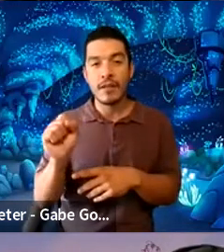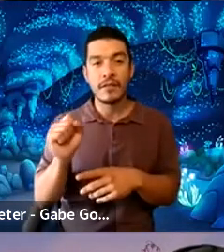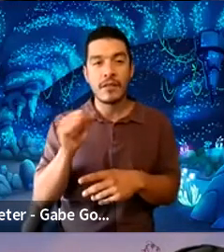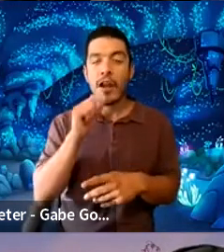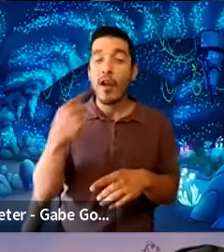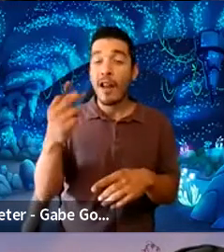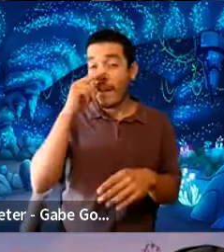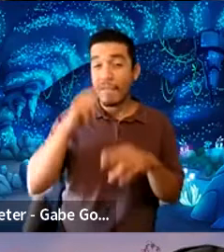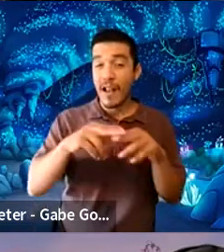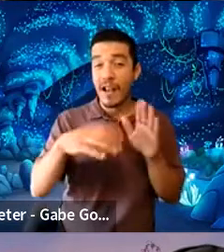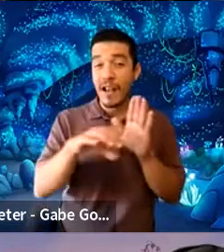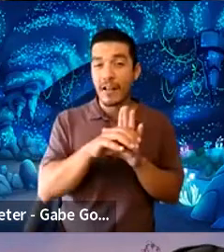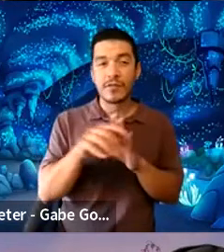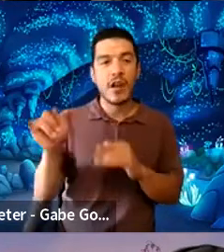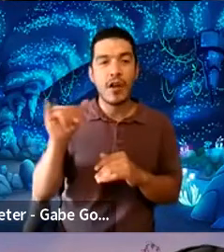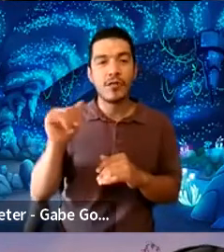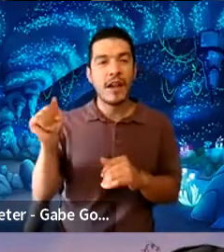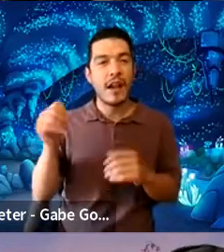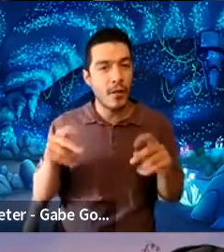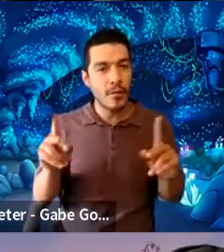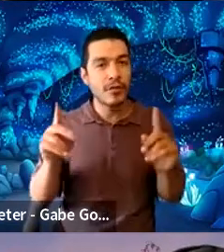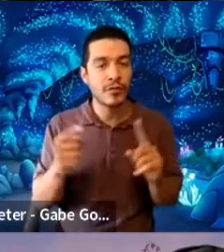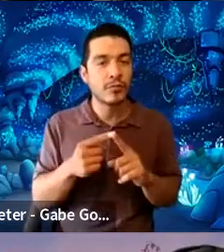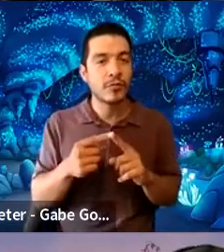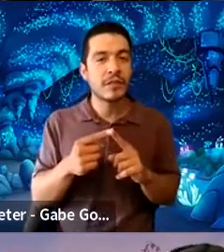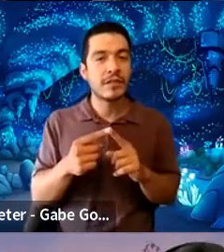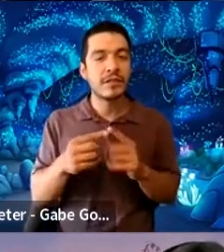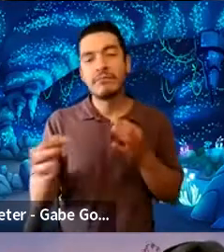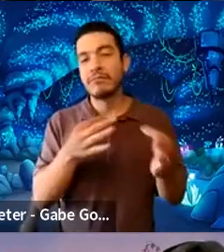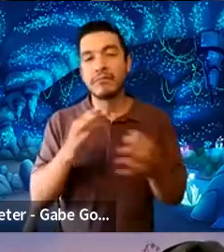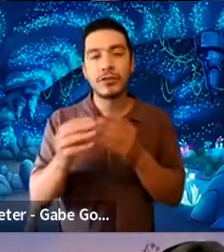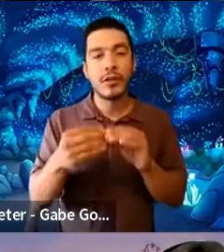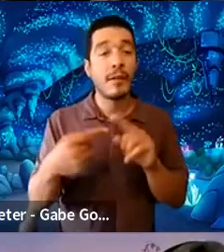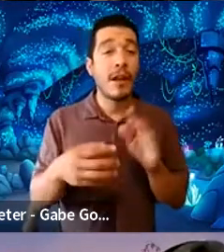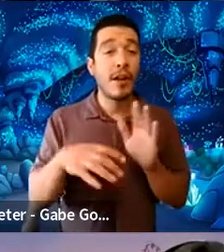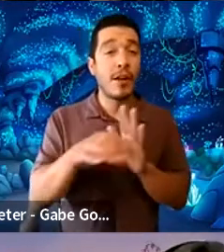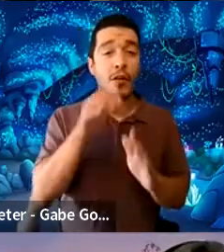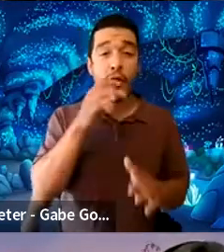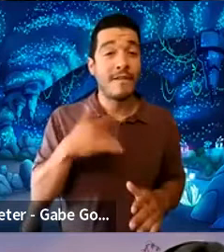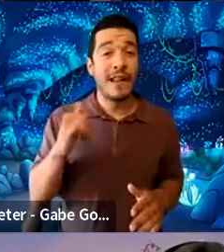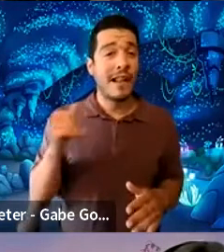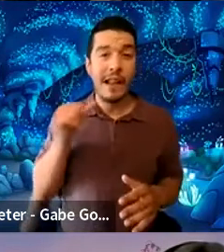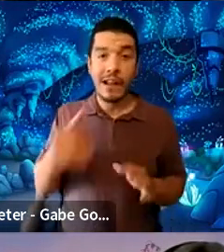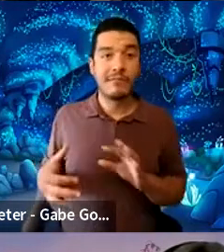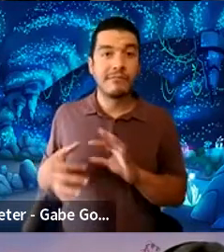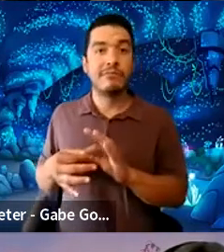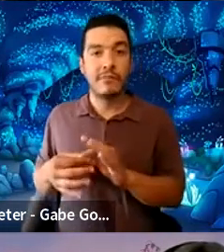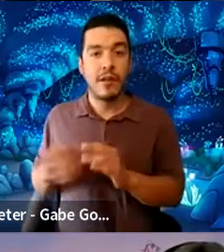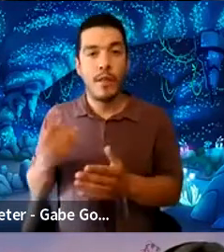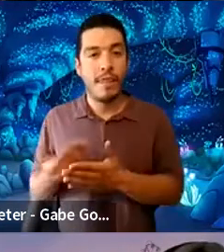being a fun character, it was also an opportunity to tell stories about a character who feels like he's not just one